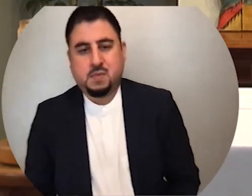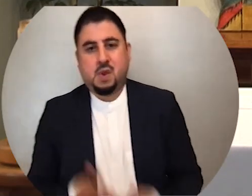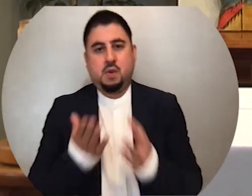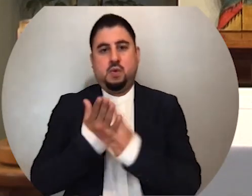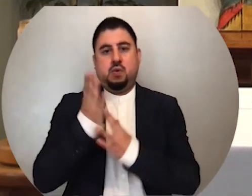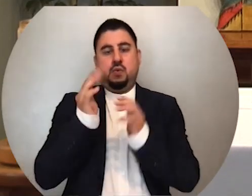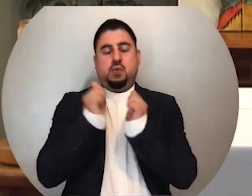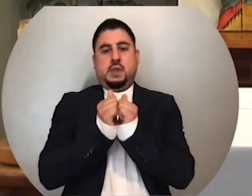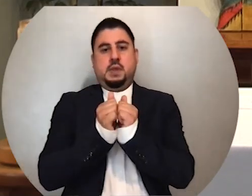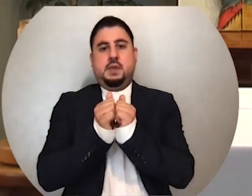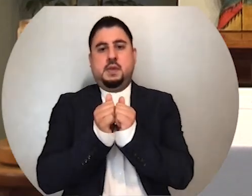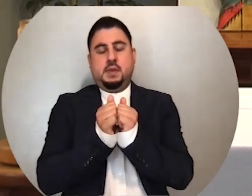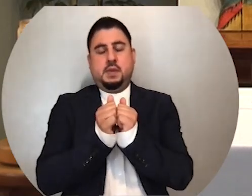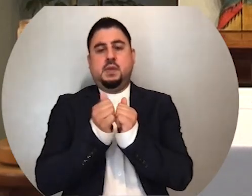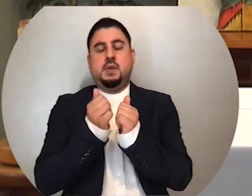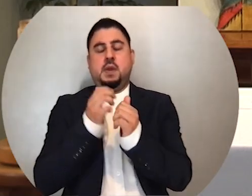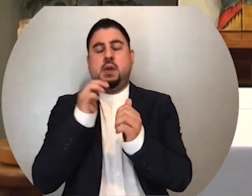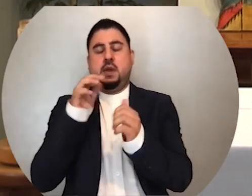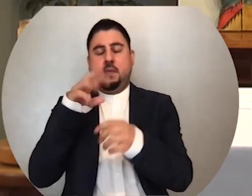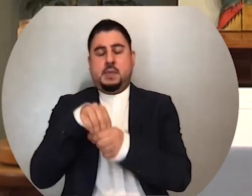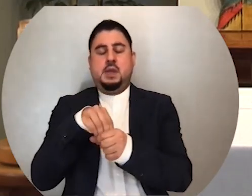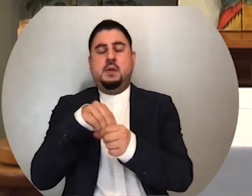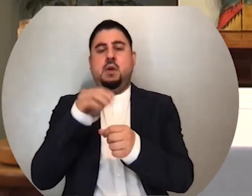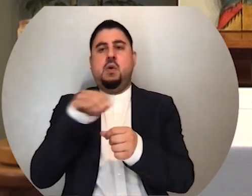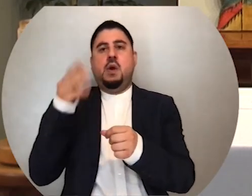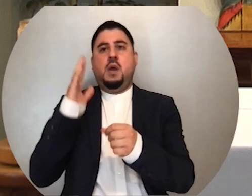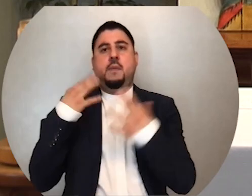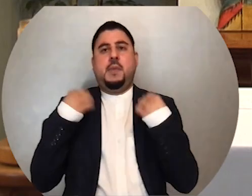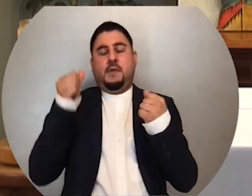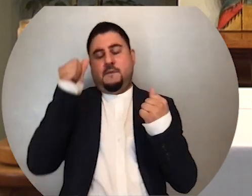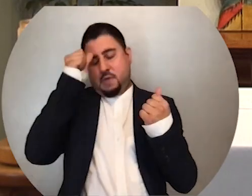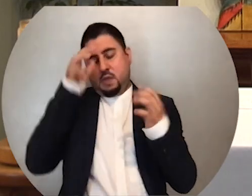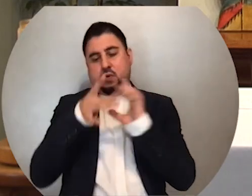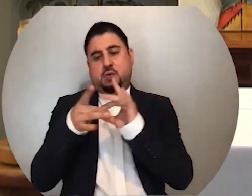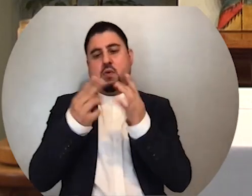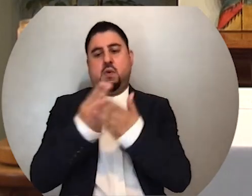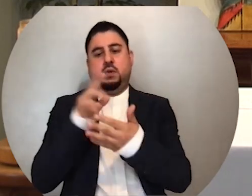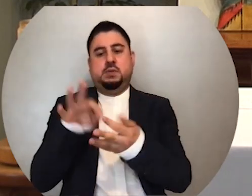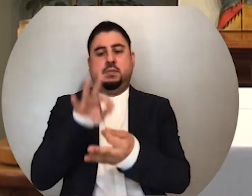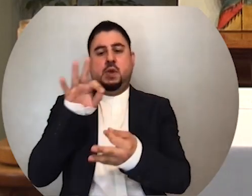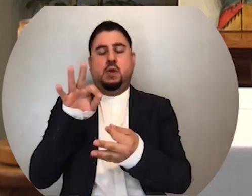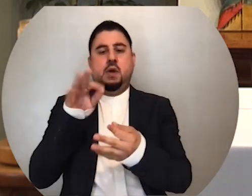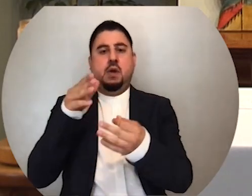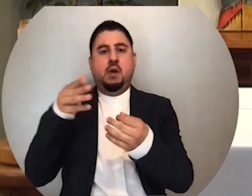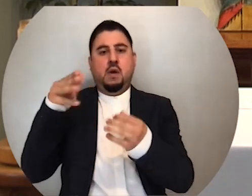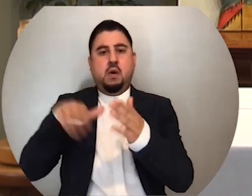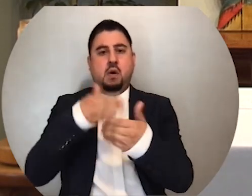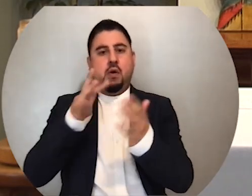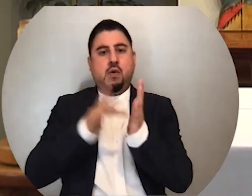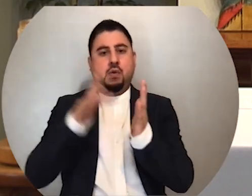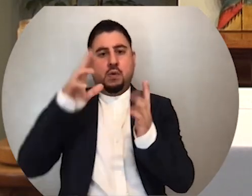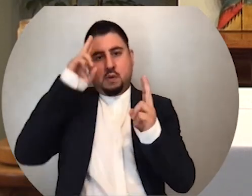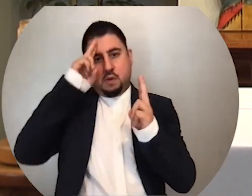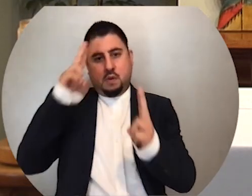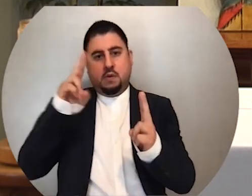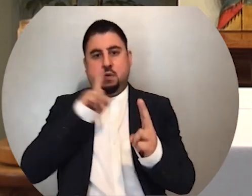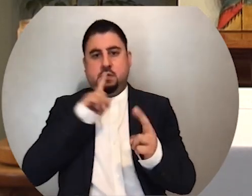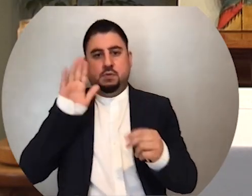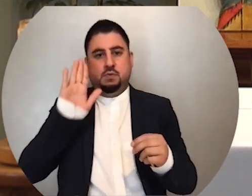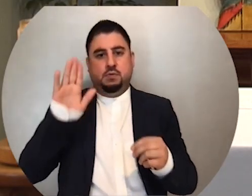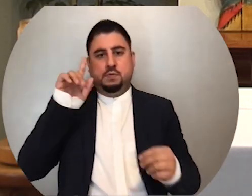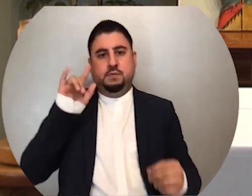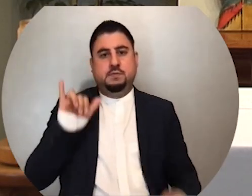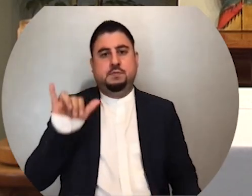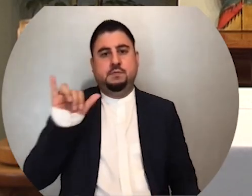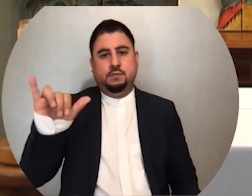Through him and with him and in him, O God, Almighty Father, in the unity of the Holy Spirit, all glory and honor is yours forever